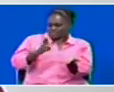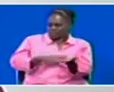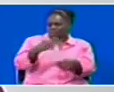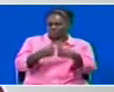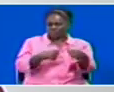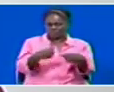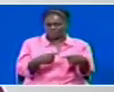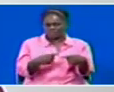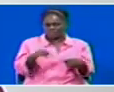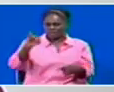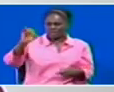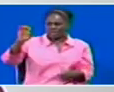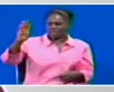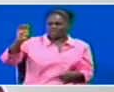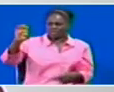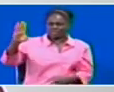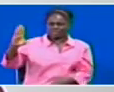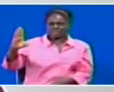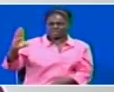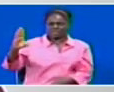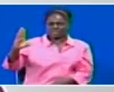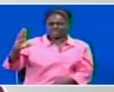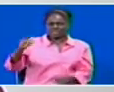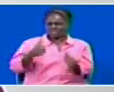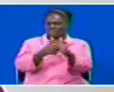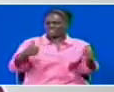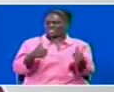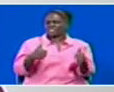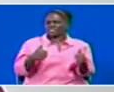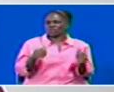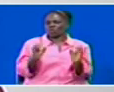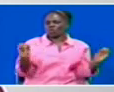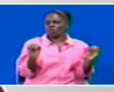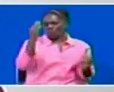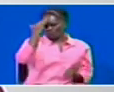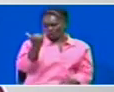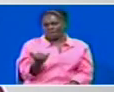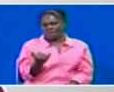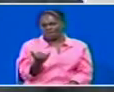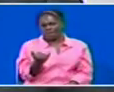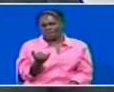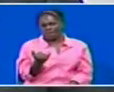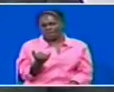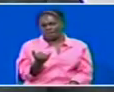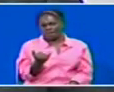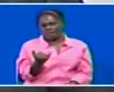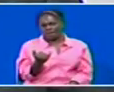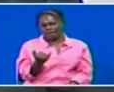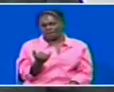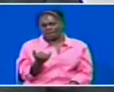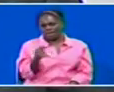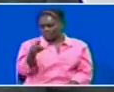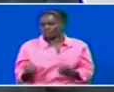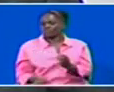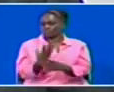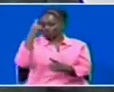process of IEBC doesn't have a default system? It could only have been set up not to have